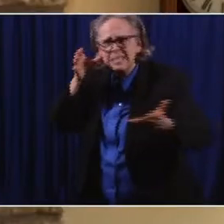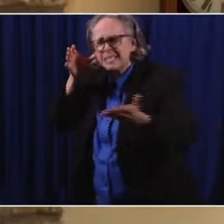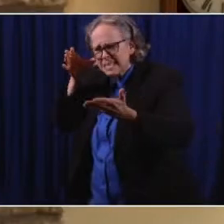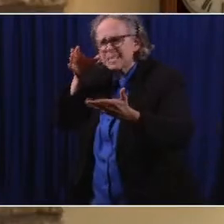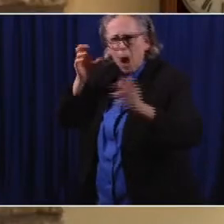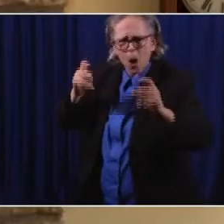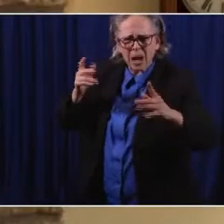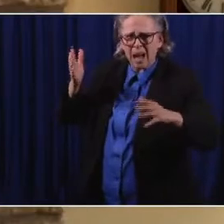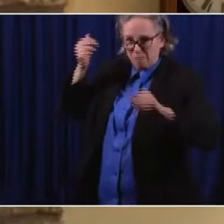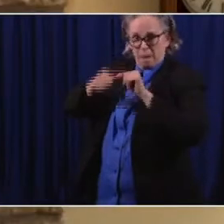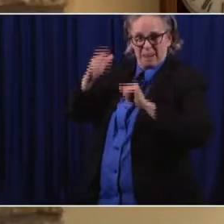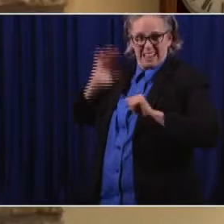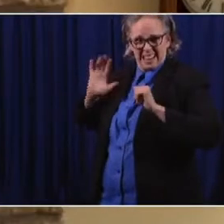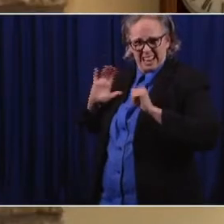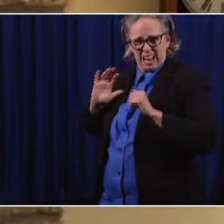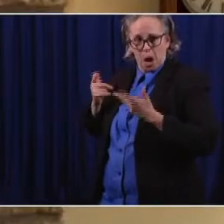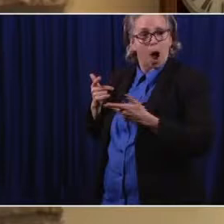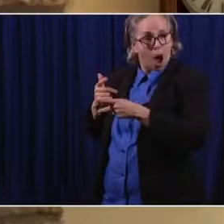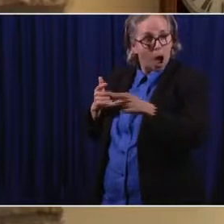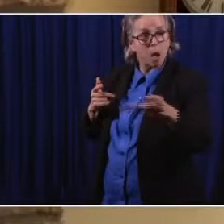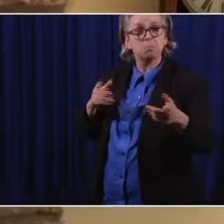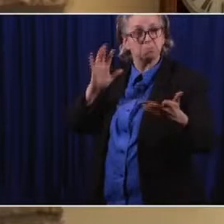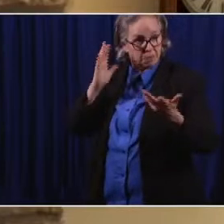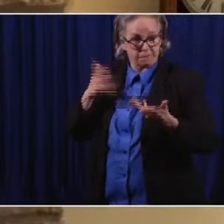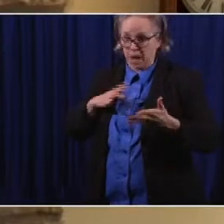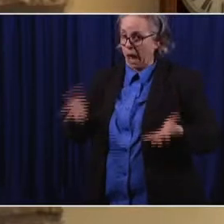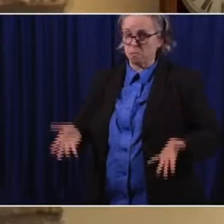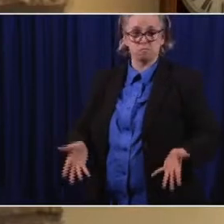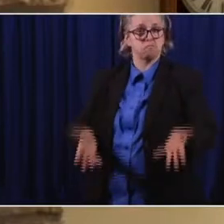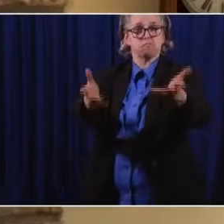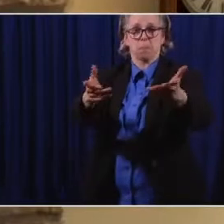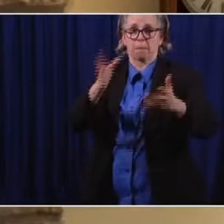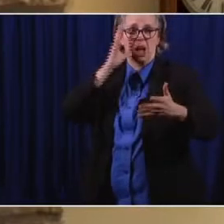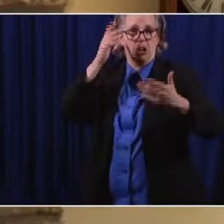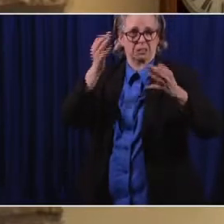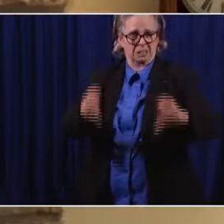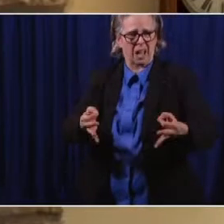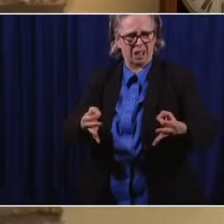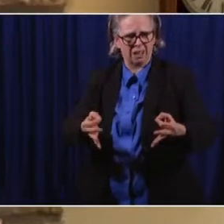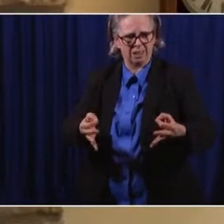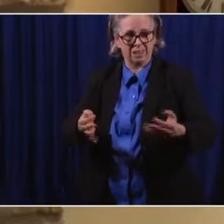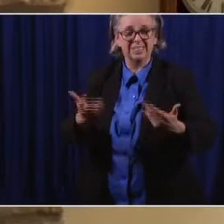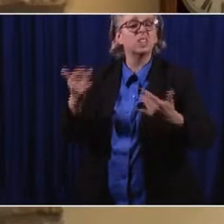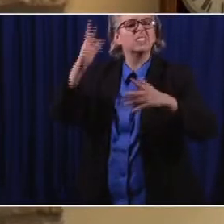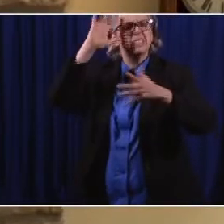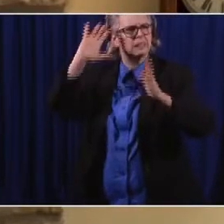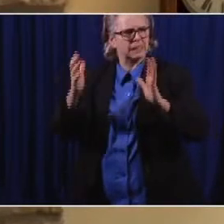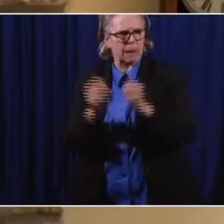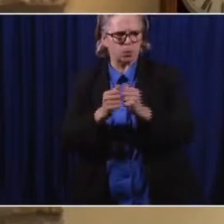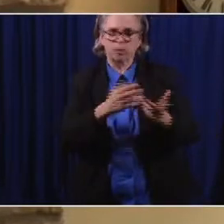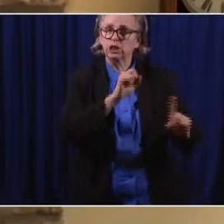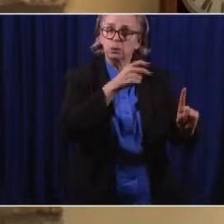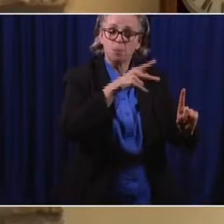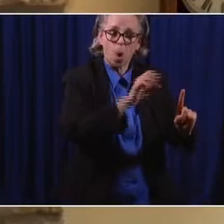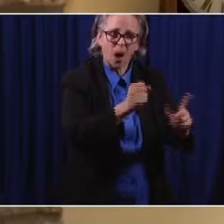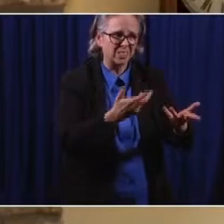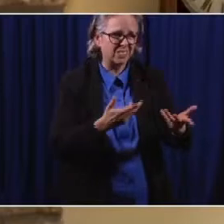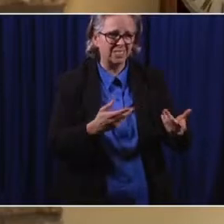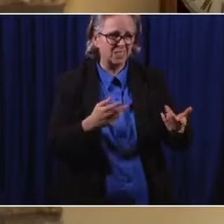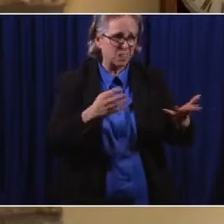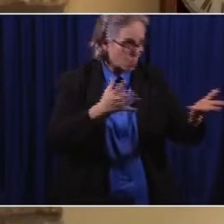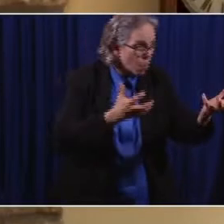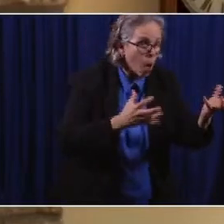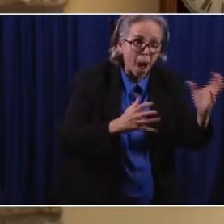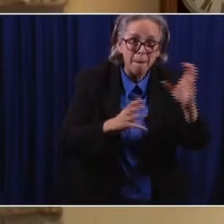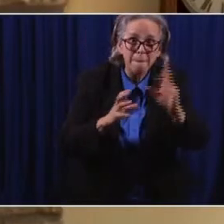which is the right thing to do, we thought. We still do. Same way as sports. We said, let them go play. But we also said, we're going to have to